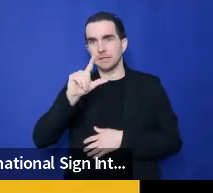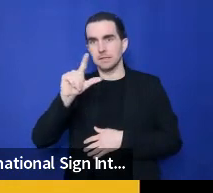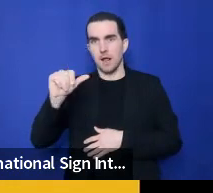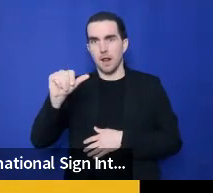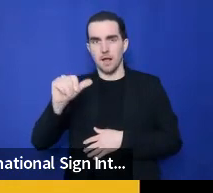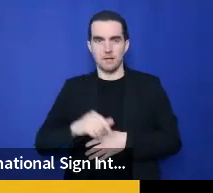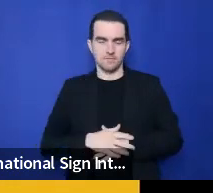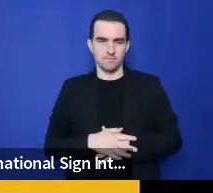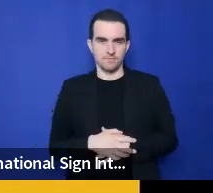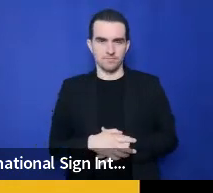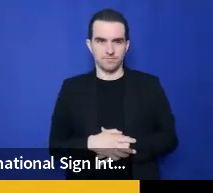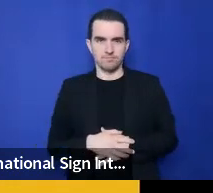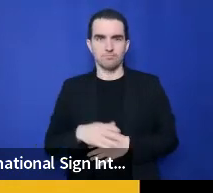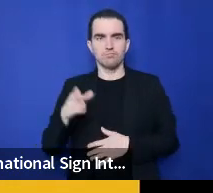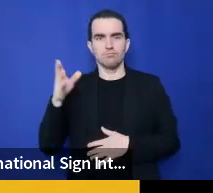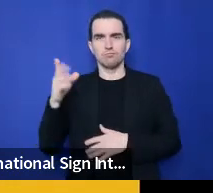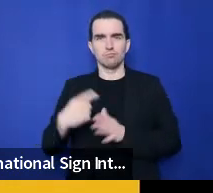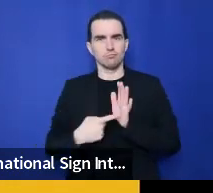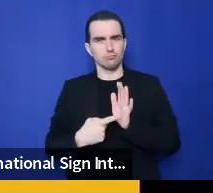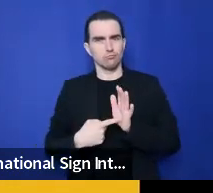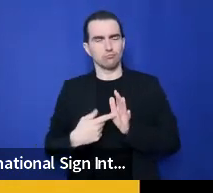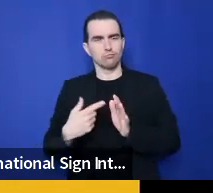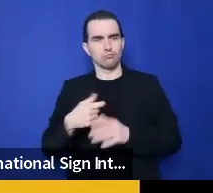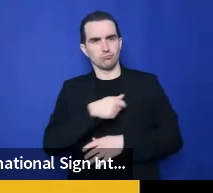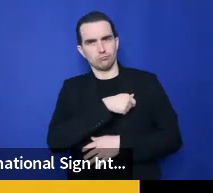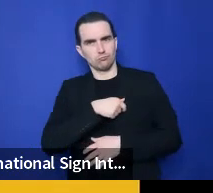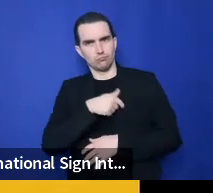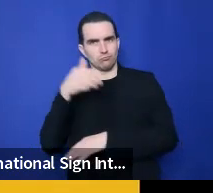and identification raised by OPDs.